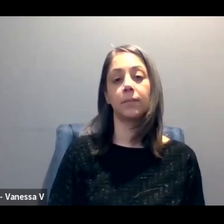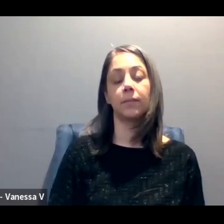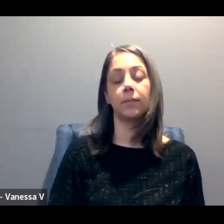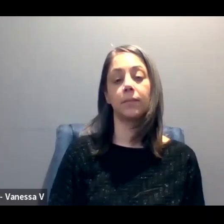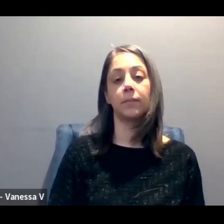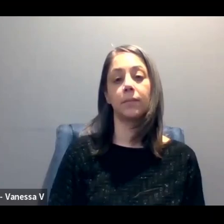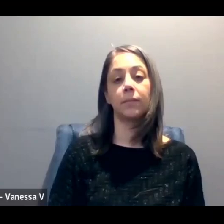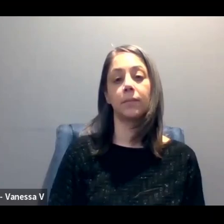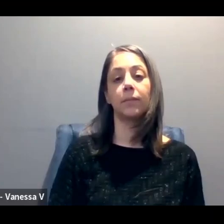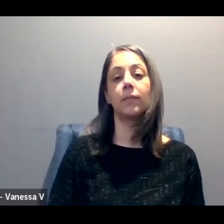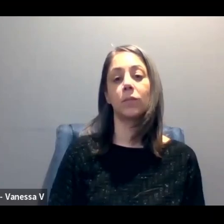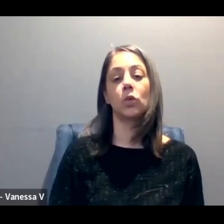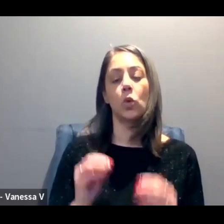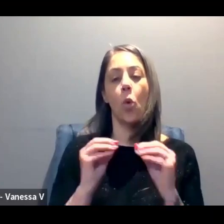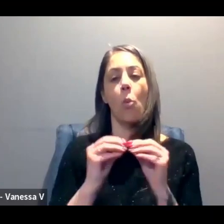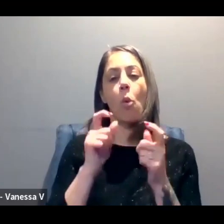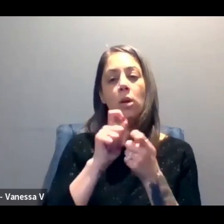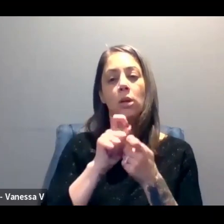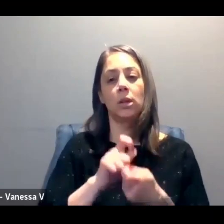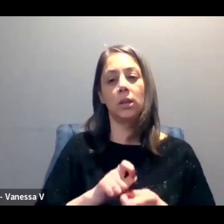Yeah, so again, more details at